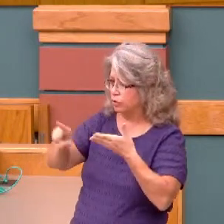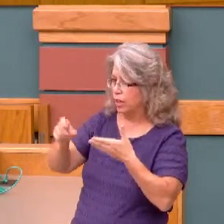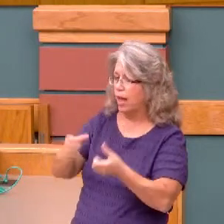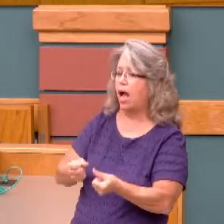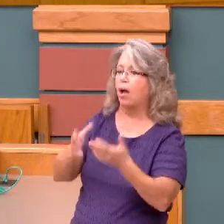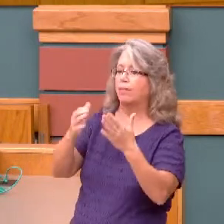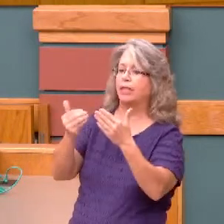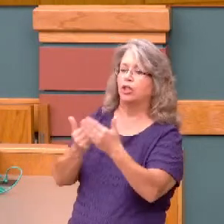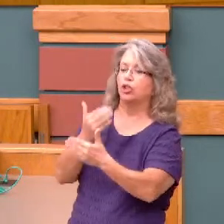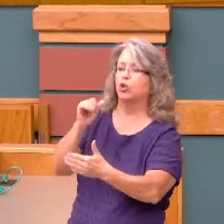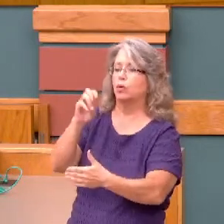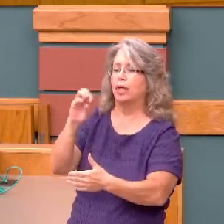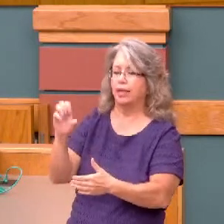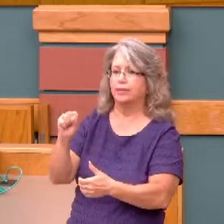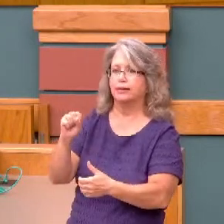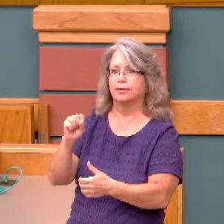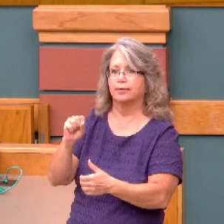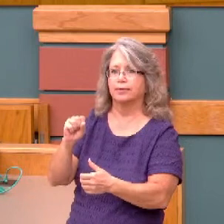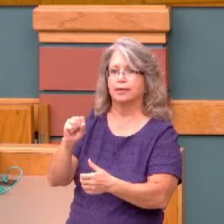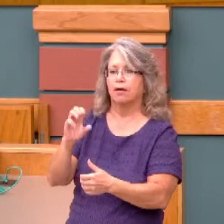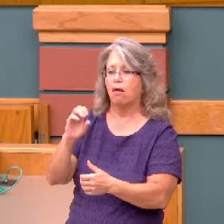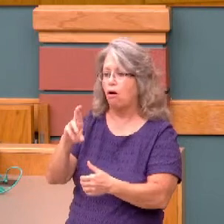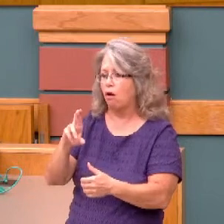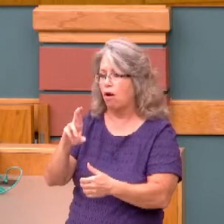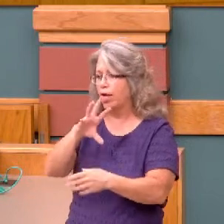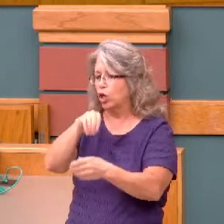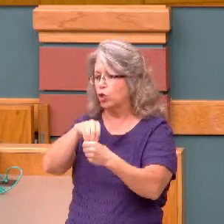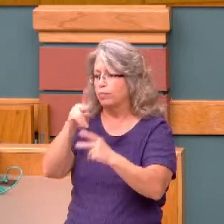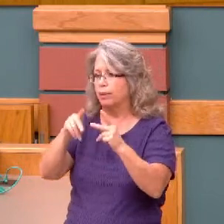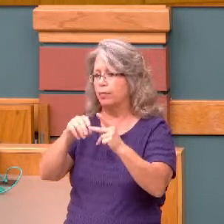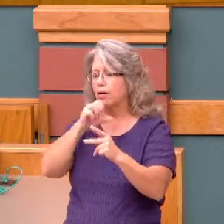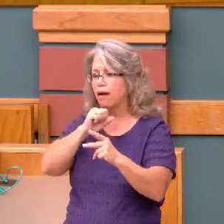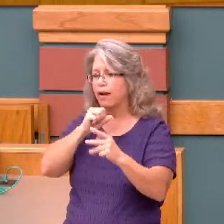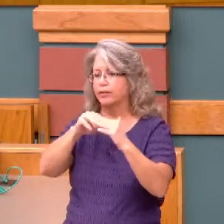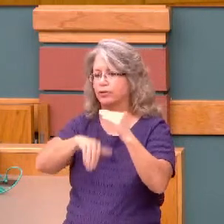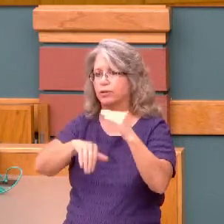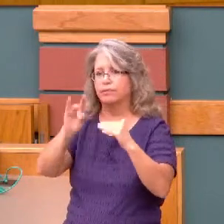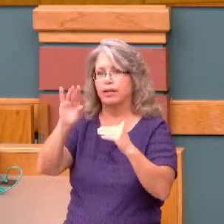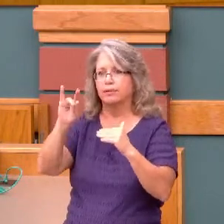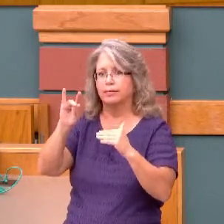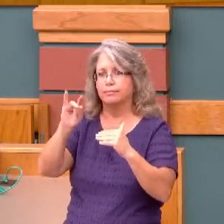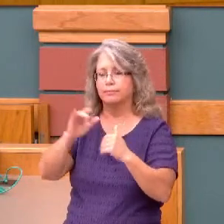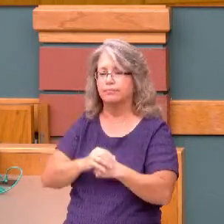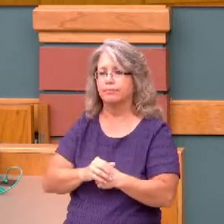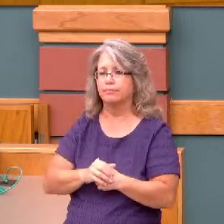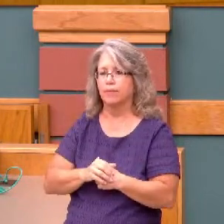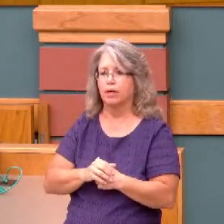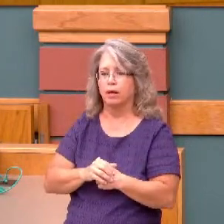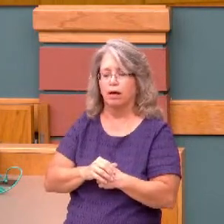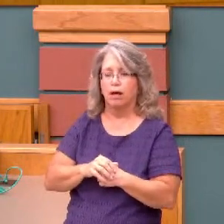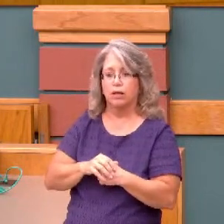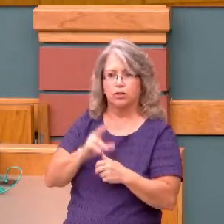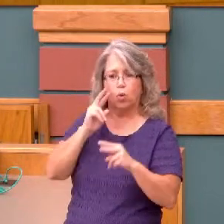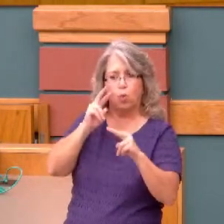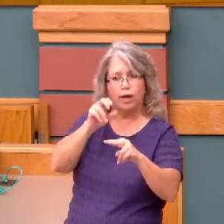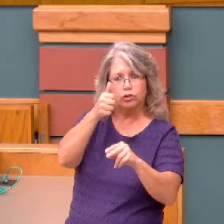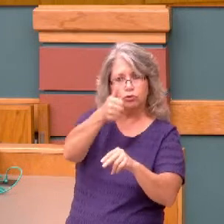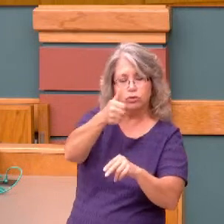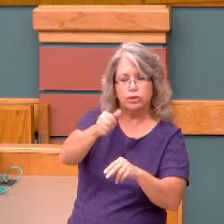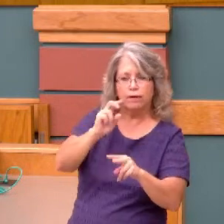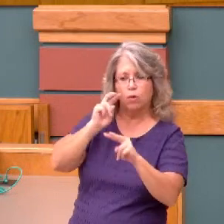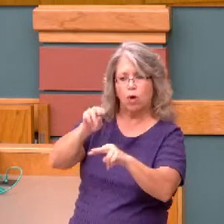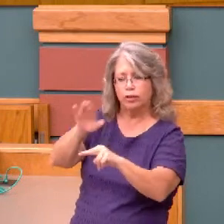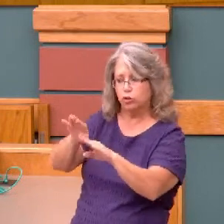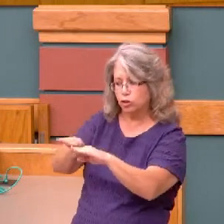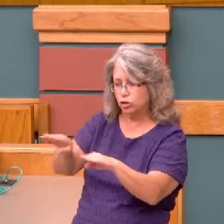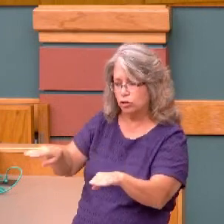and under. So please pay attention to yourself, but don't forget your children as well. Monitor them for any symptoms. When in doubt,